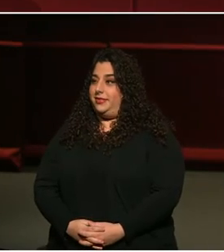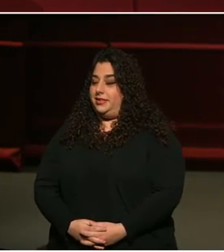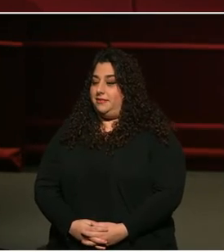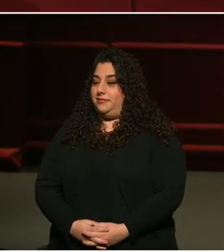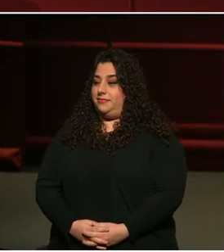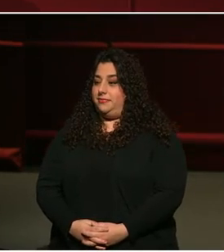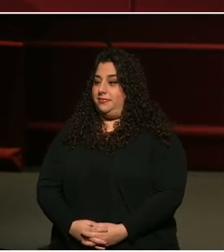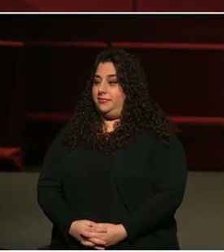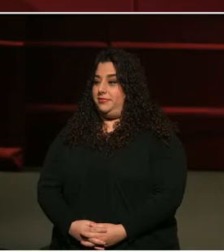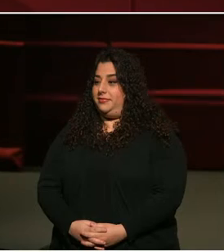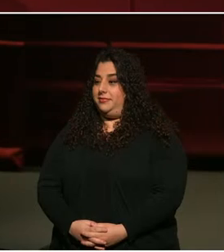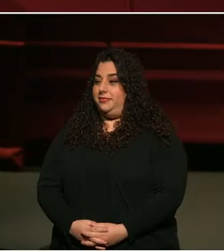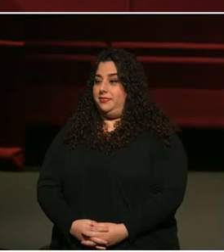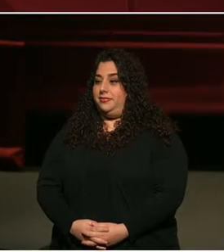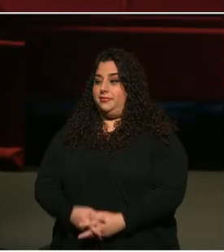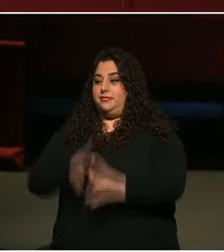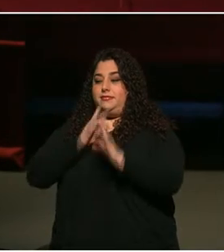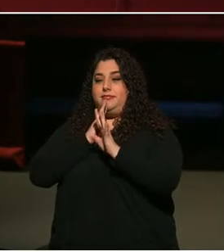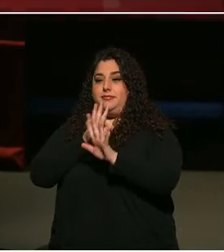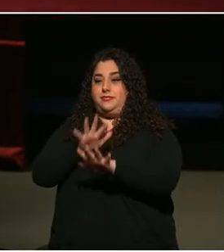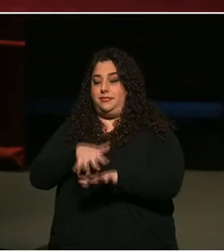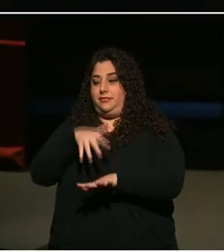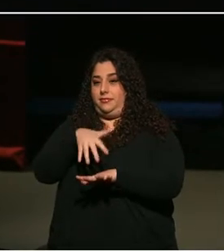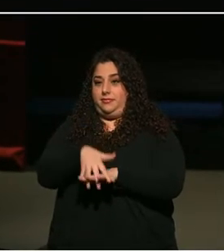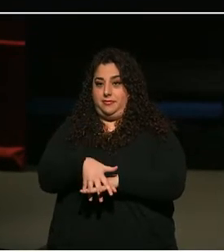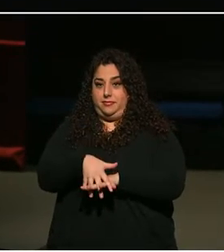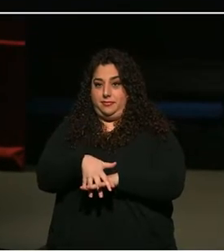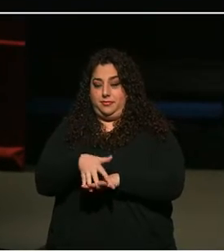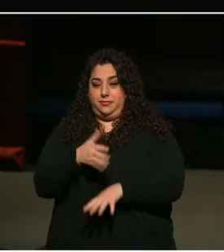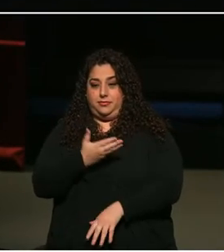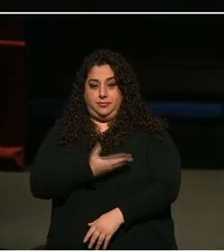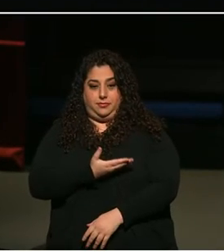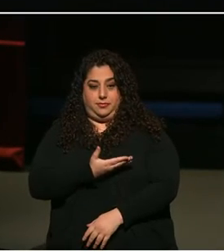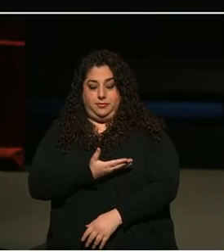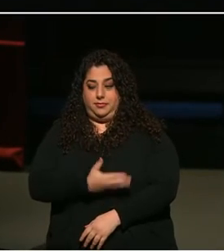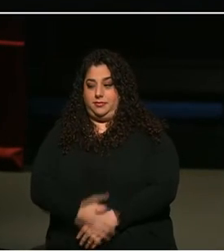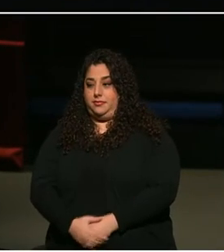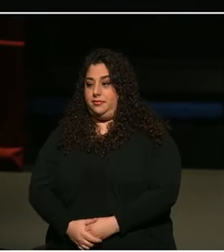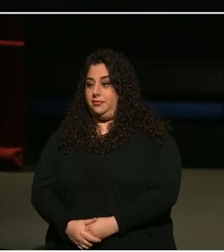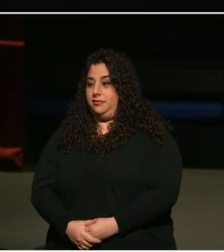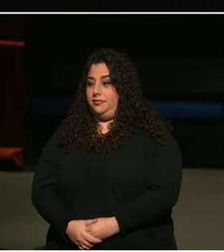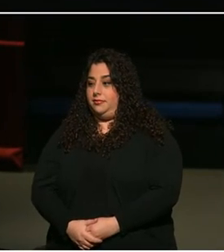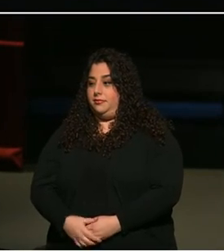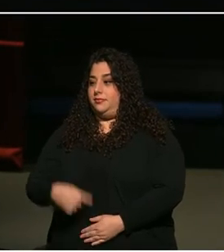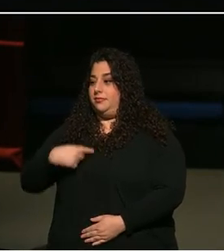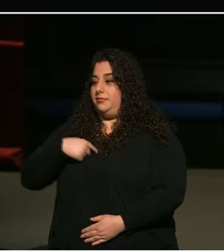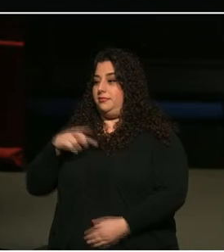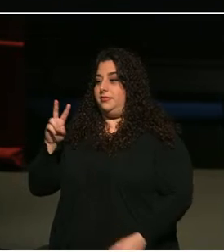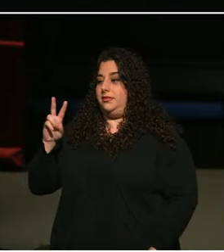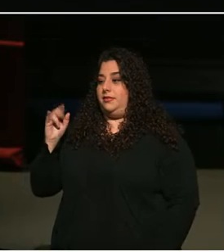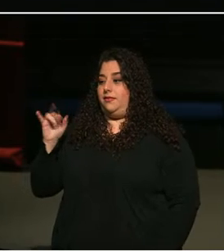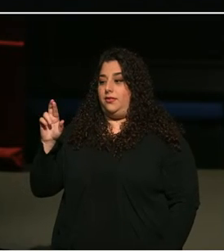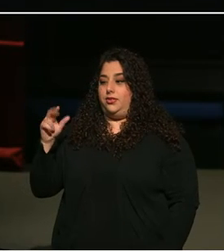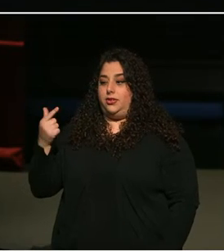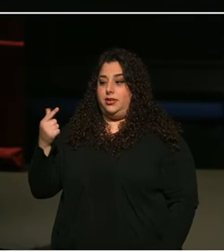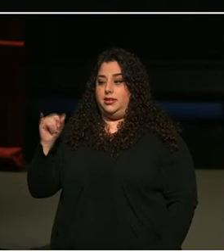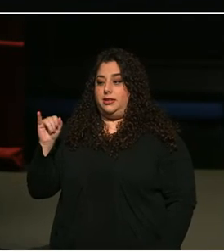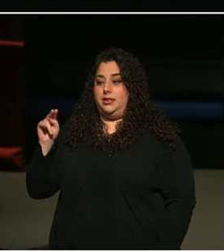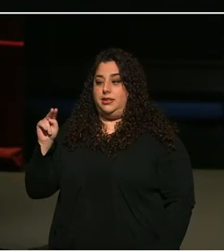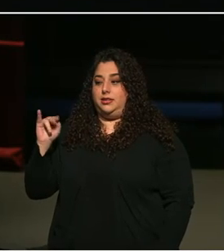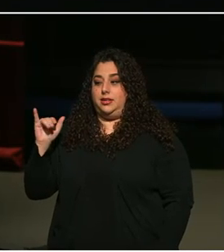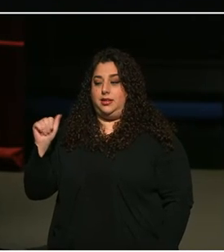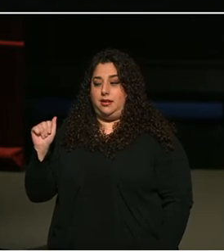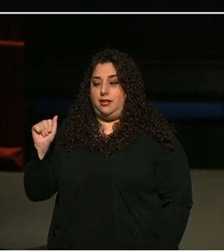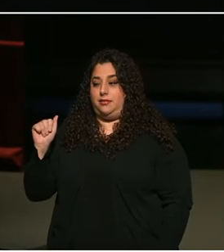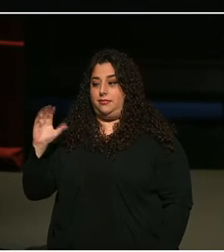Me hija we nehiken. Netwanya ne Virginia Carmelo. Ekwaneha awishko. Me yi